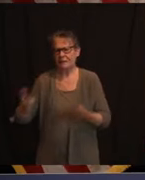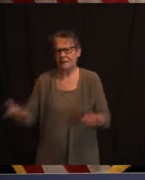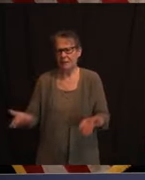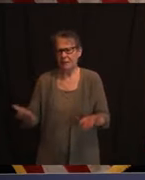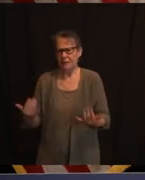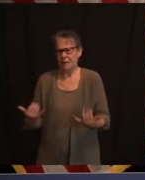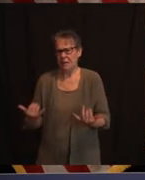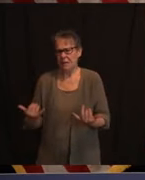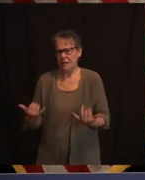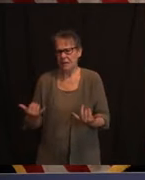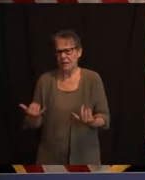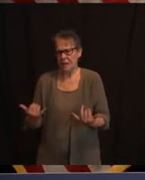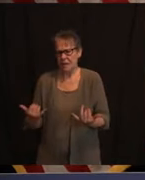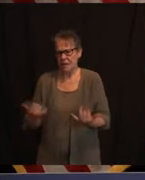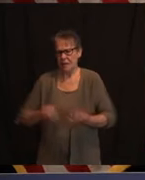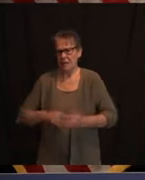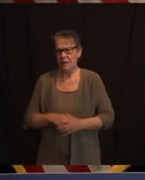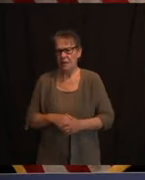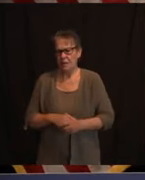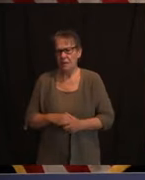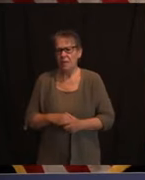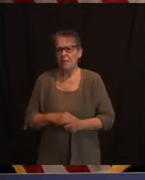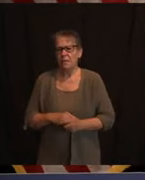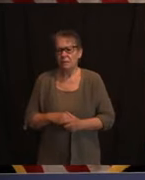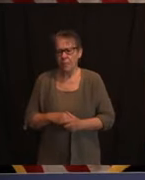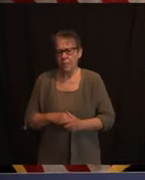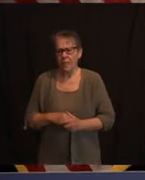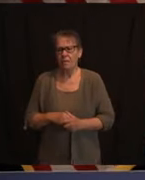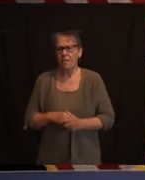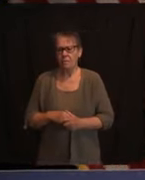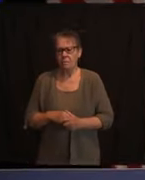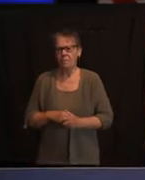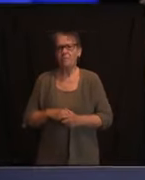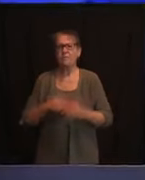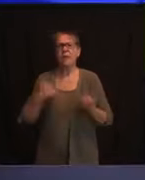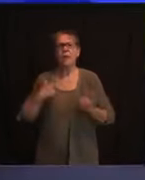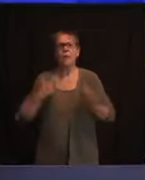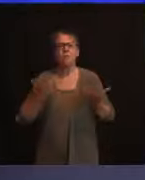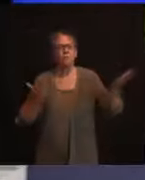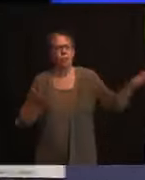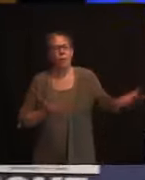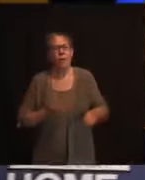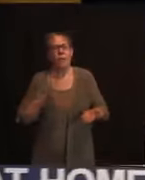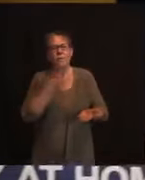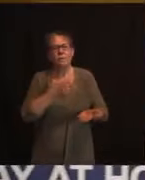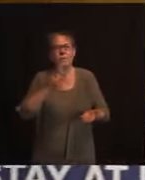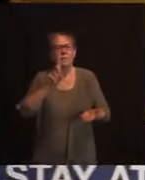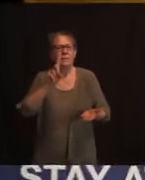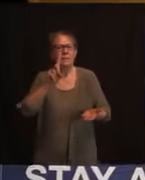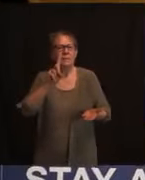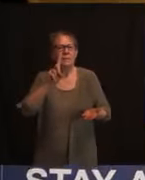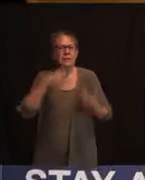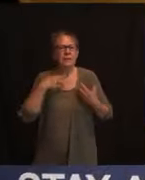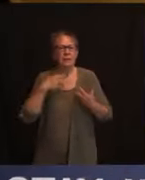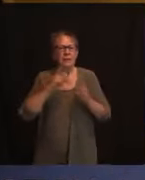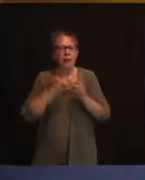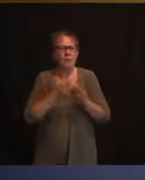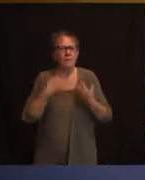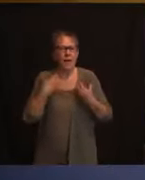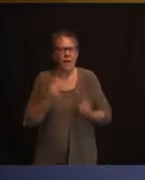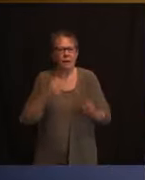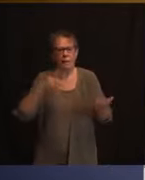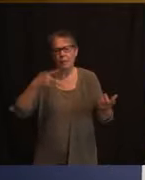introduction. Please help me welcome the Commissioner of the Department of Health, Judy Persichelli. Thank you, Governor, and good afternoon. Well, this is